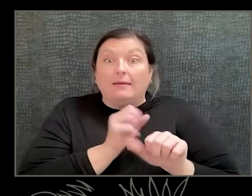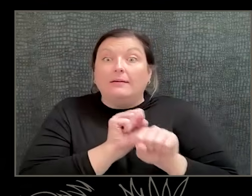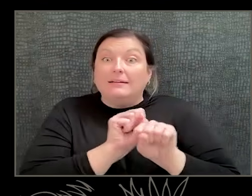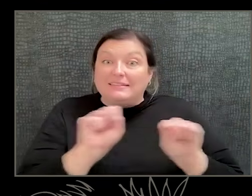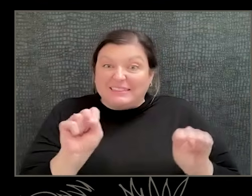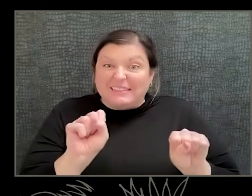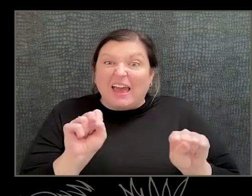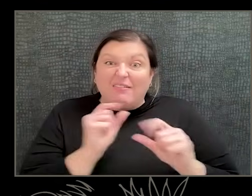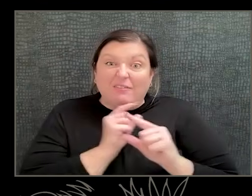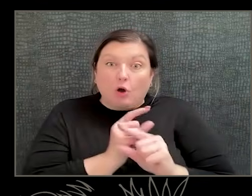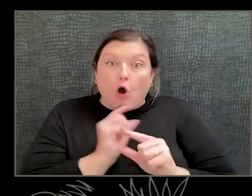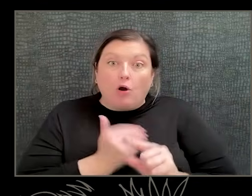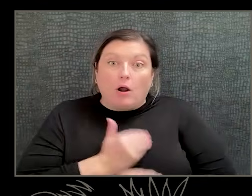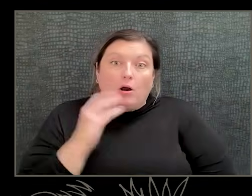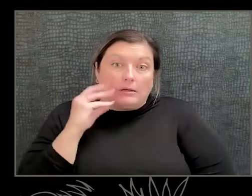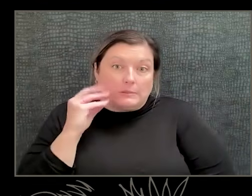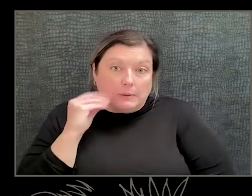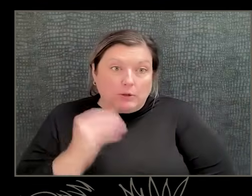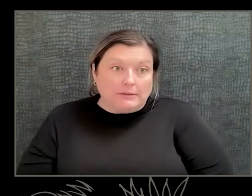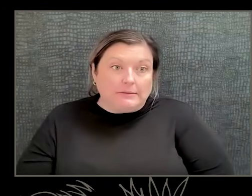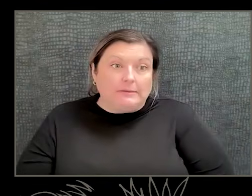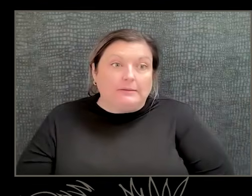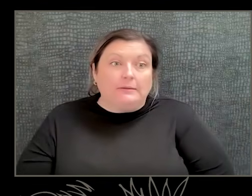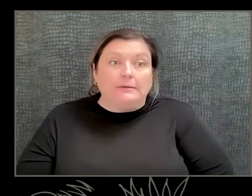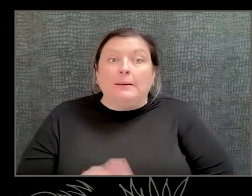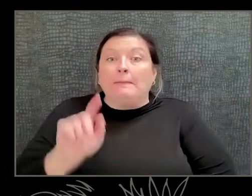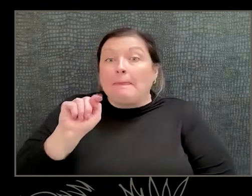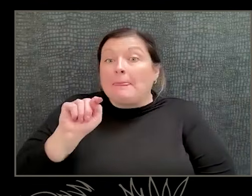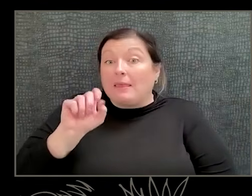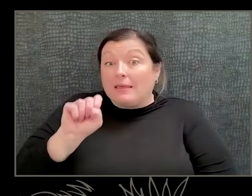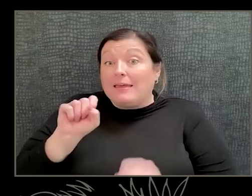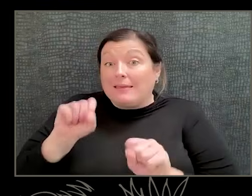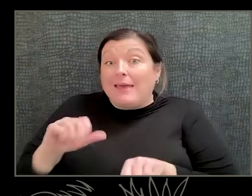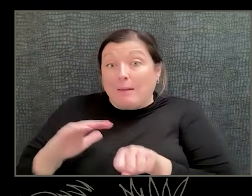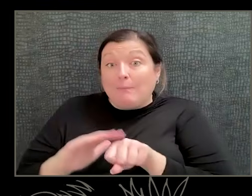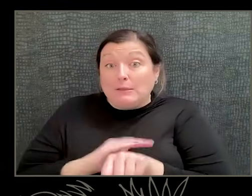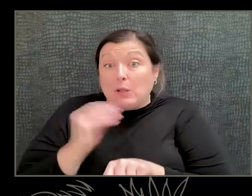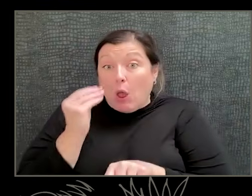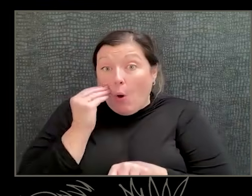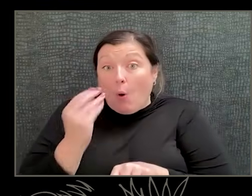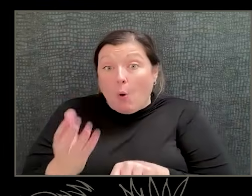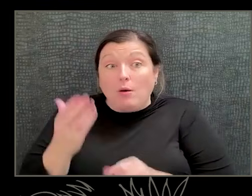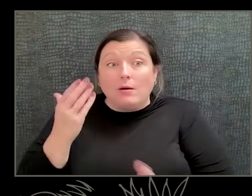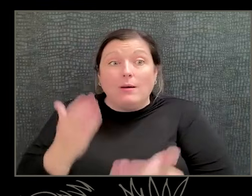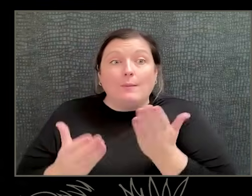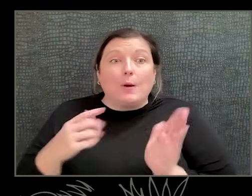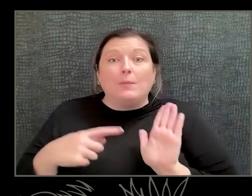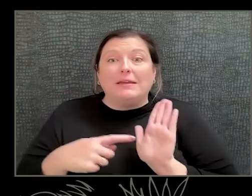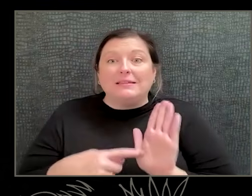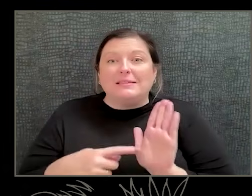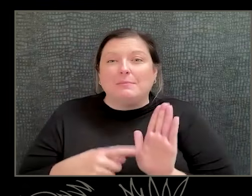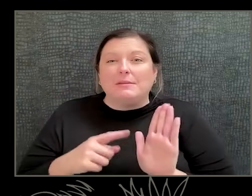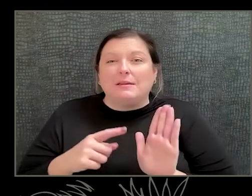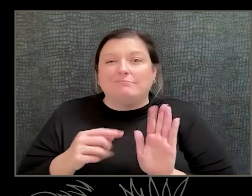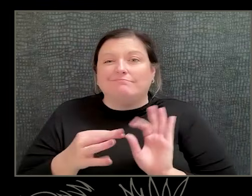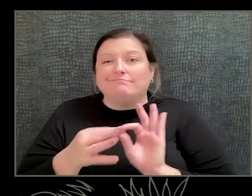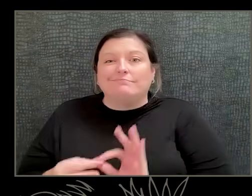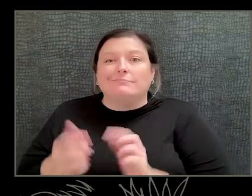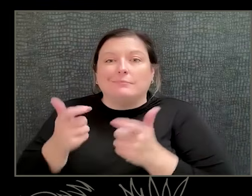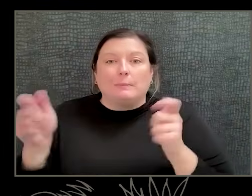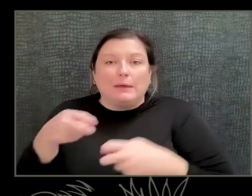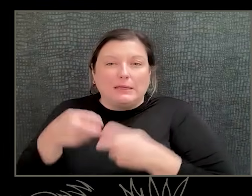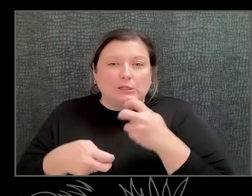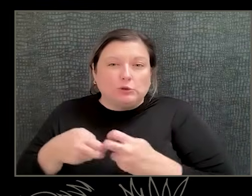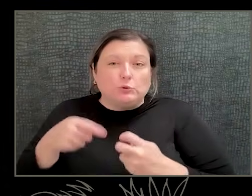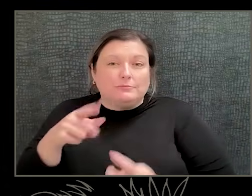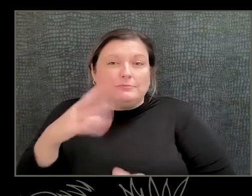our experience. So TypeScript can be slow, but it's probably a symptom of bigger issues that you're having inside